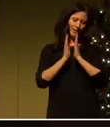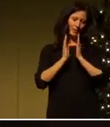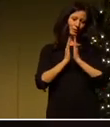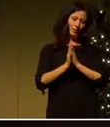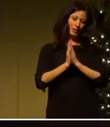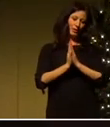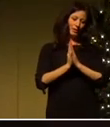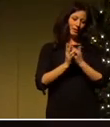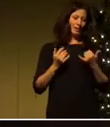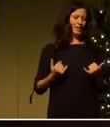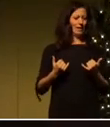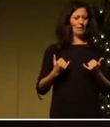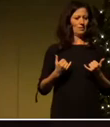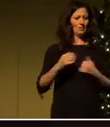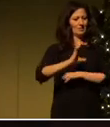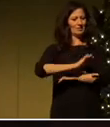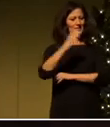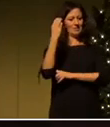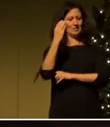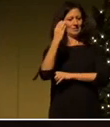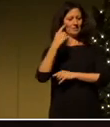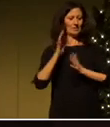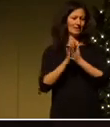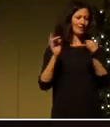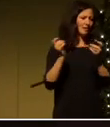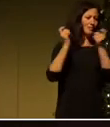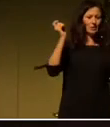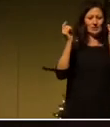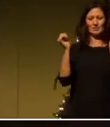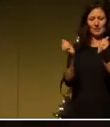we celebrate it together in family and other ways,